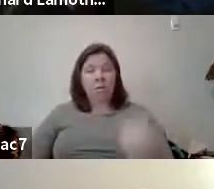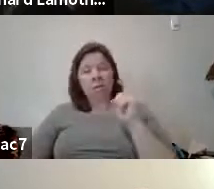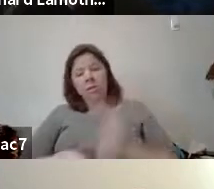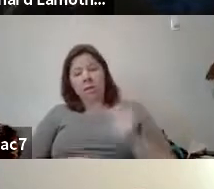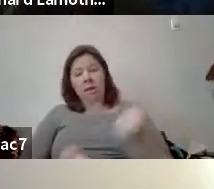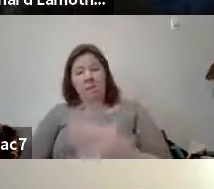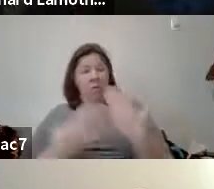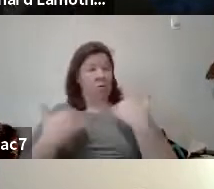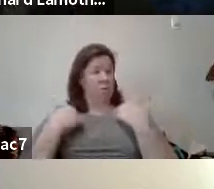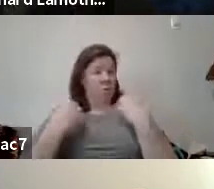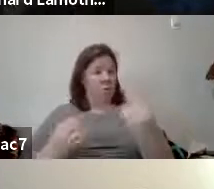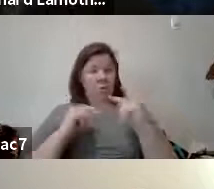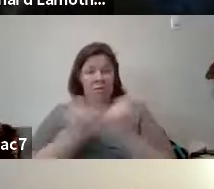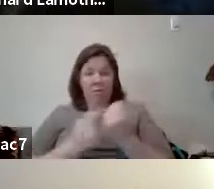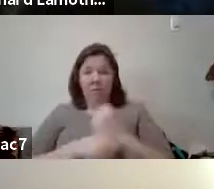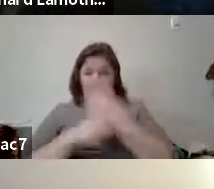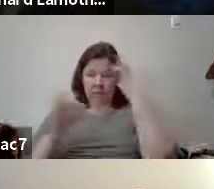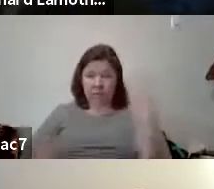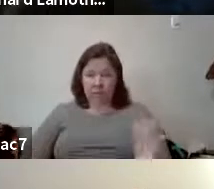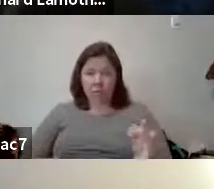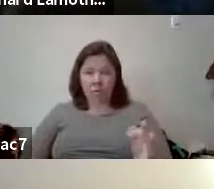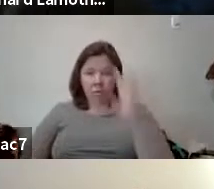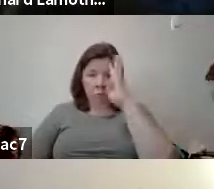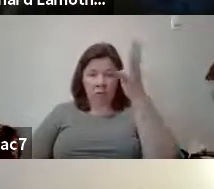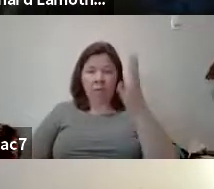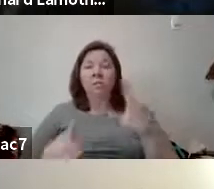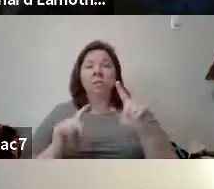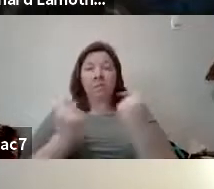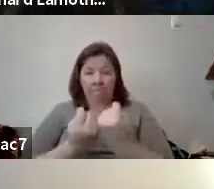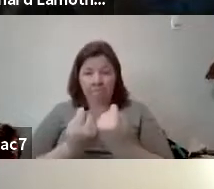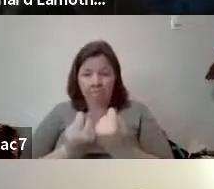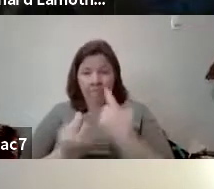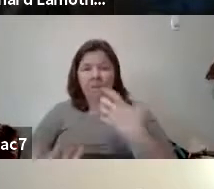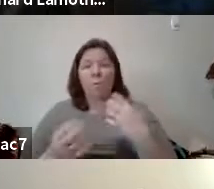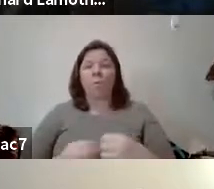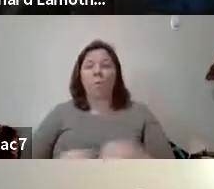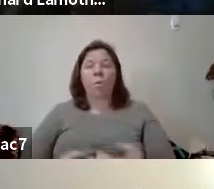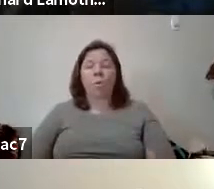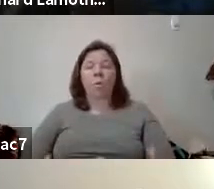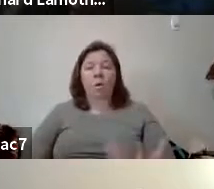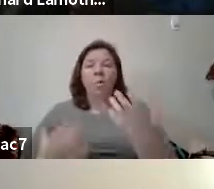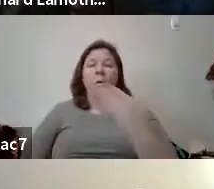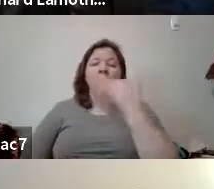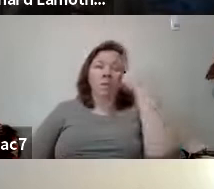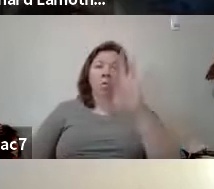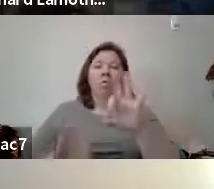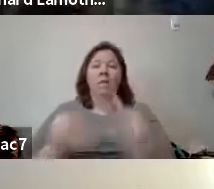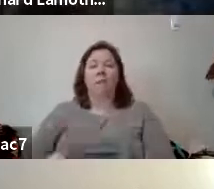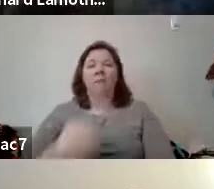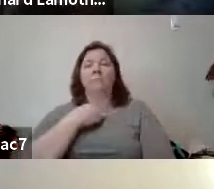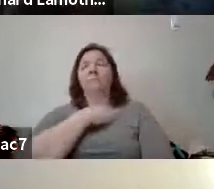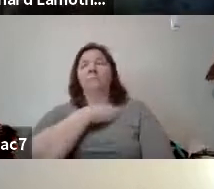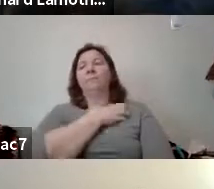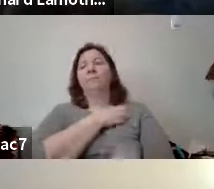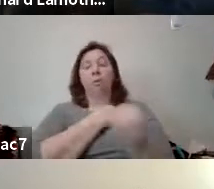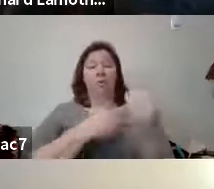have a team to make a decision to create a team if you want more, if you want better for your family. So